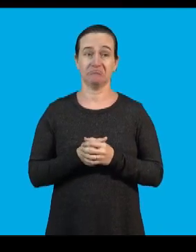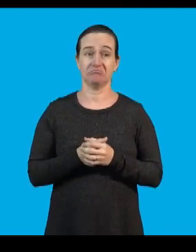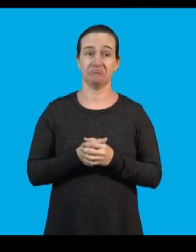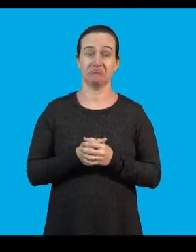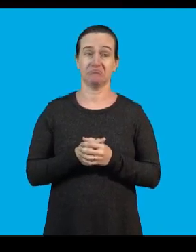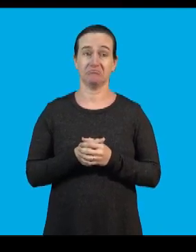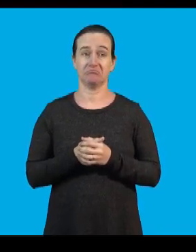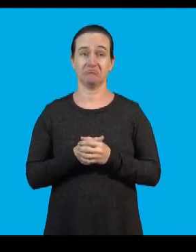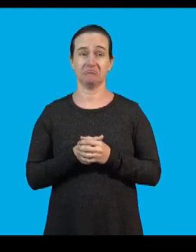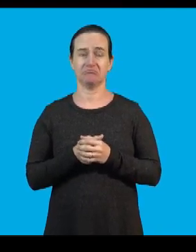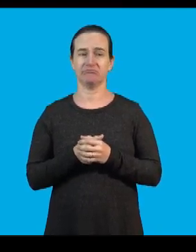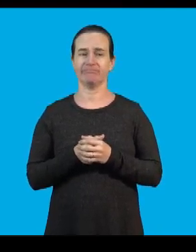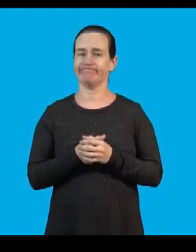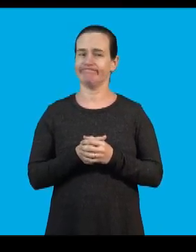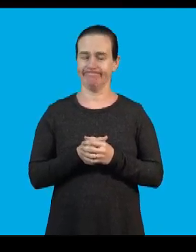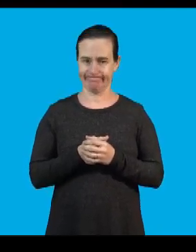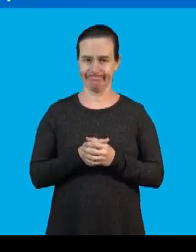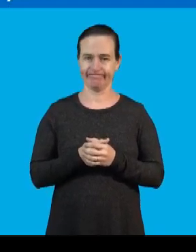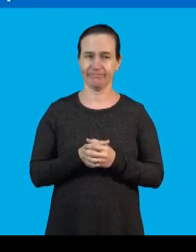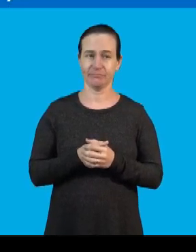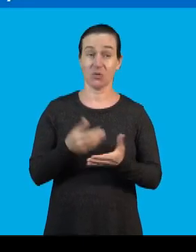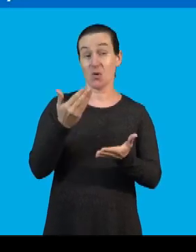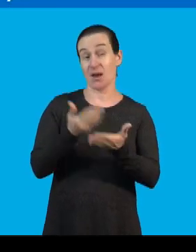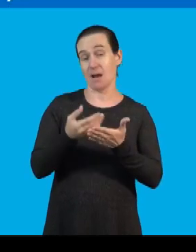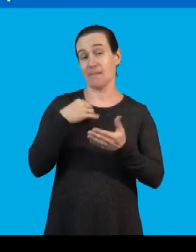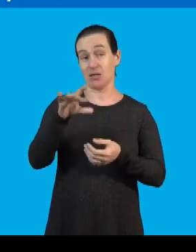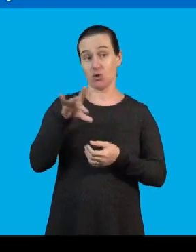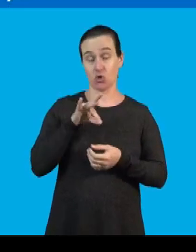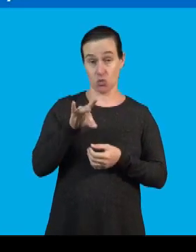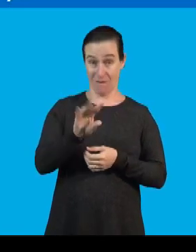South Africa, okay? Let's look at our responses.